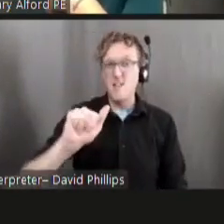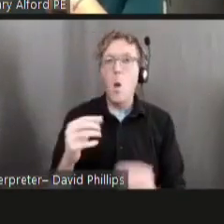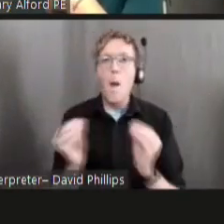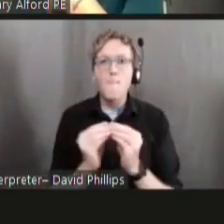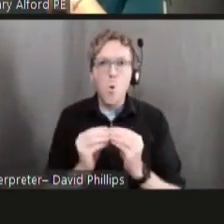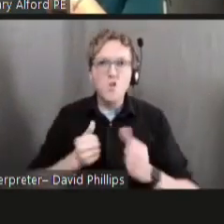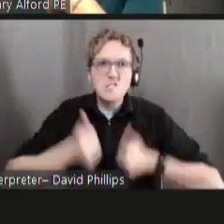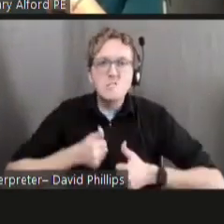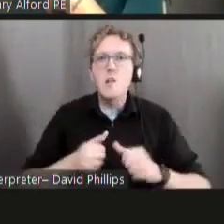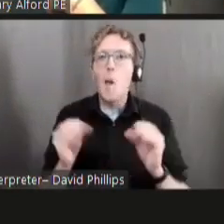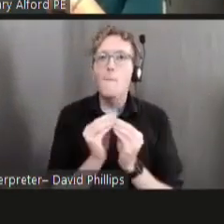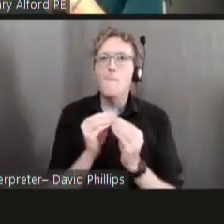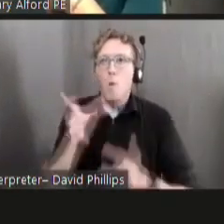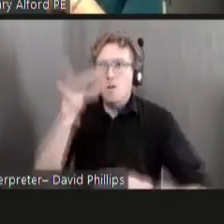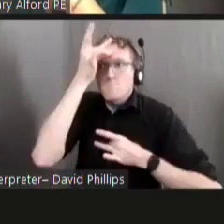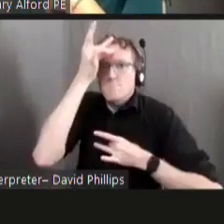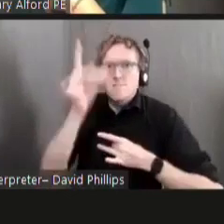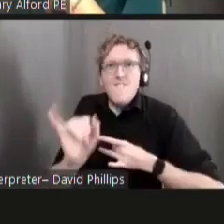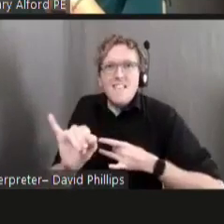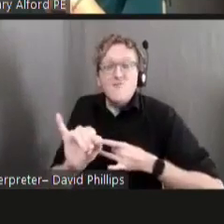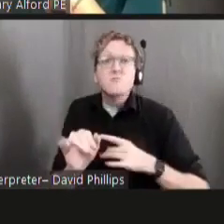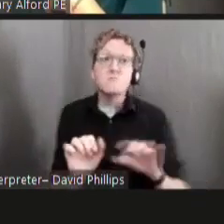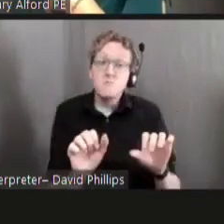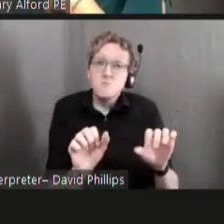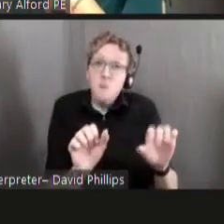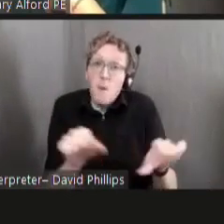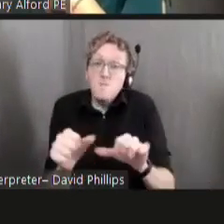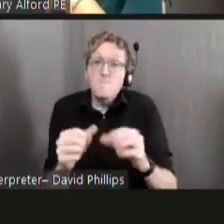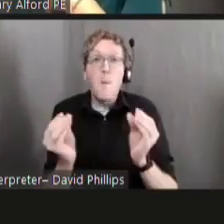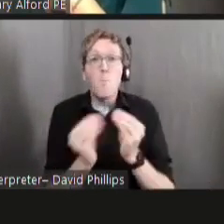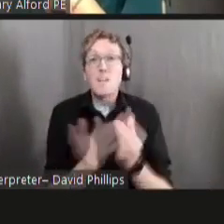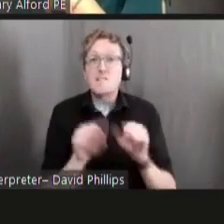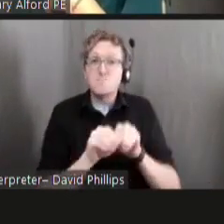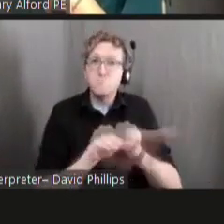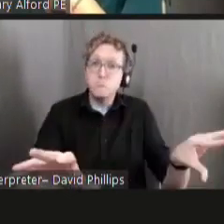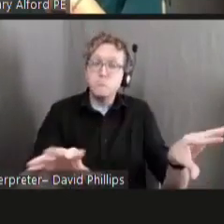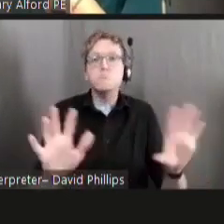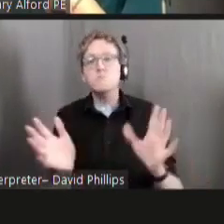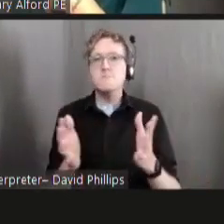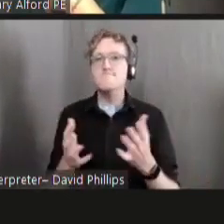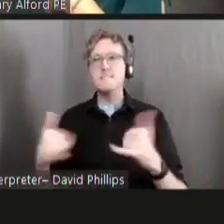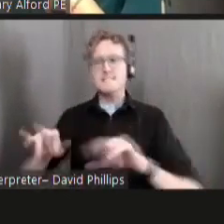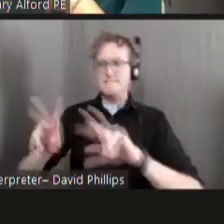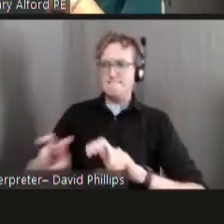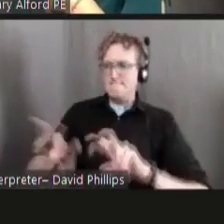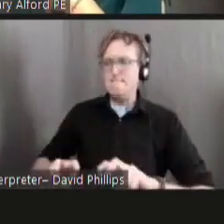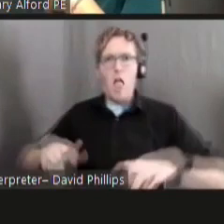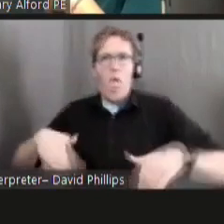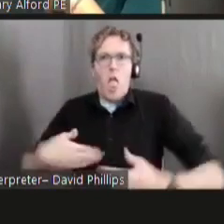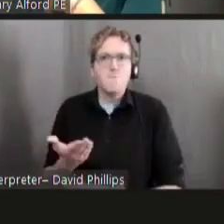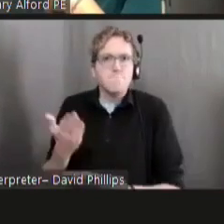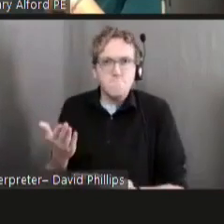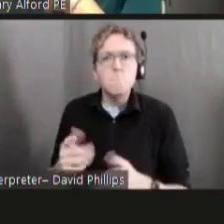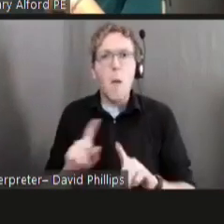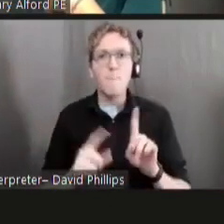infectious, potentially, possibly more pathogenic, although on the pathogenicity there are no definitive data yet, but certainly we are